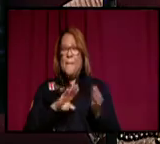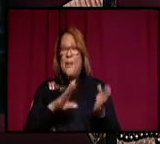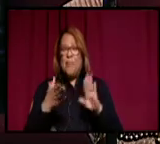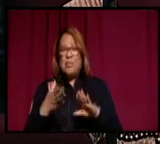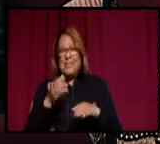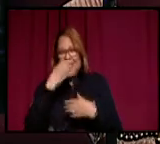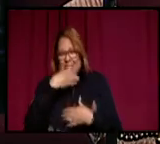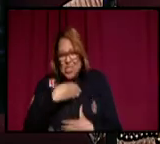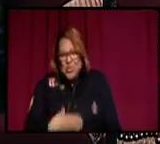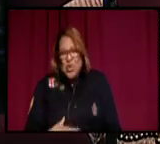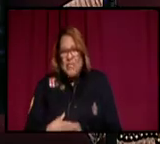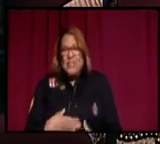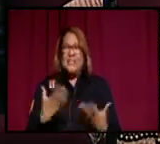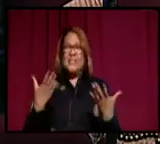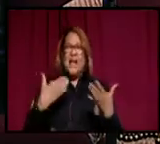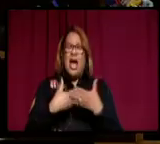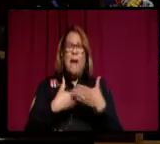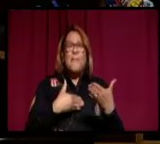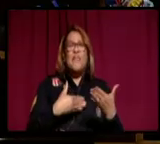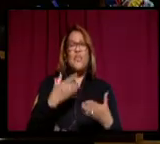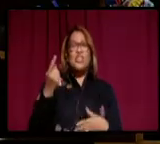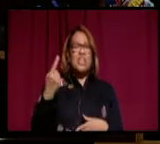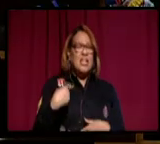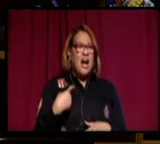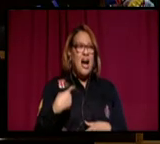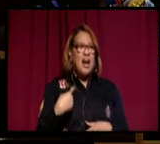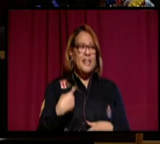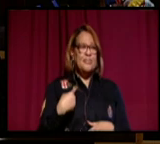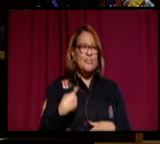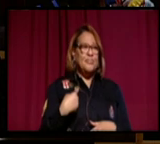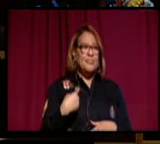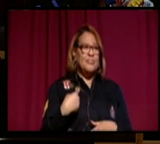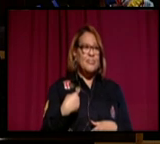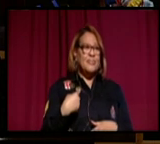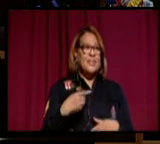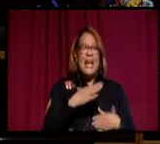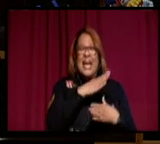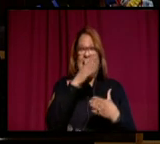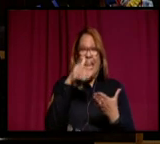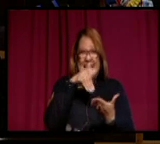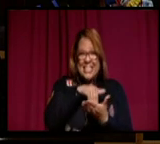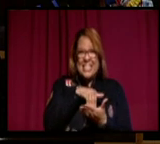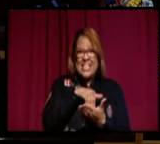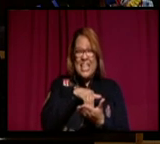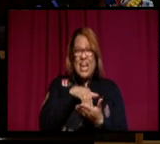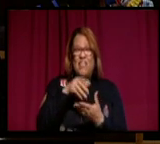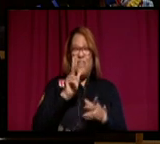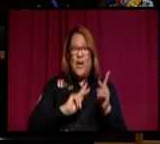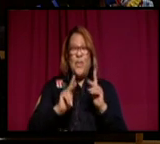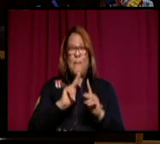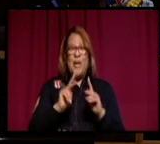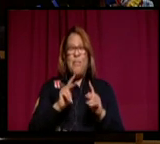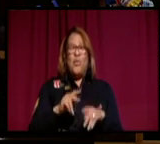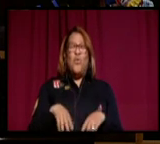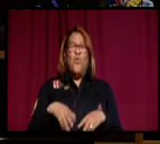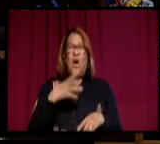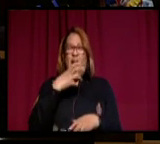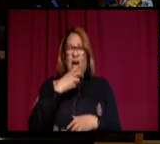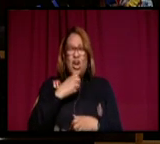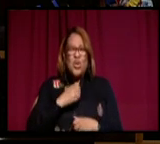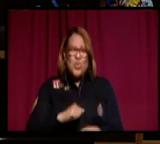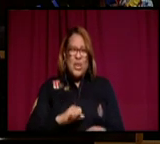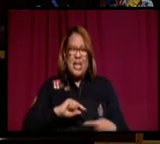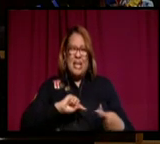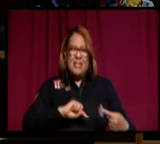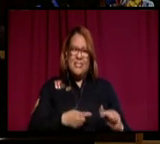process. Amen. Amen. Just before Cheryl comes, we're going to ask Cheryl to intercede for those that are bereaved and the grieved families. And I just want